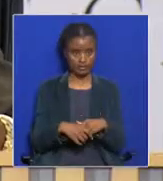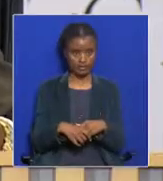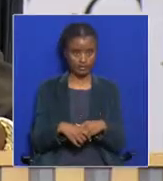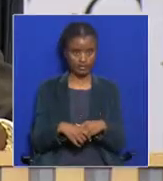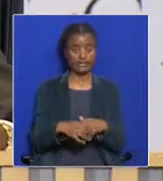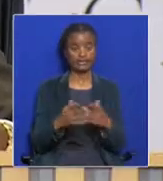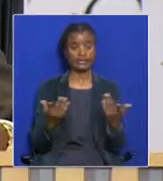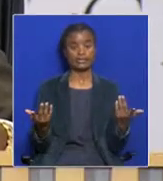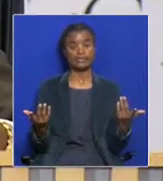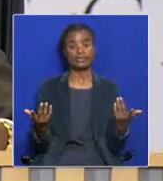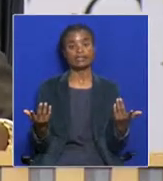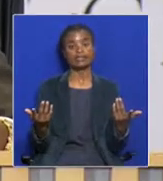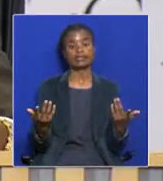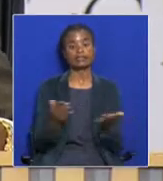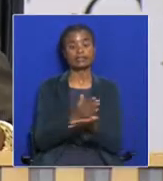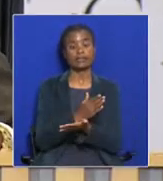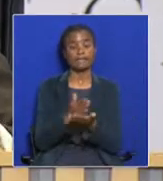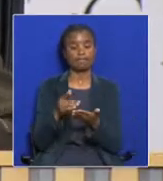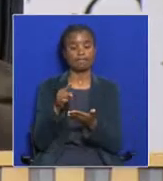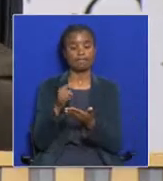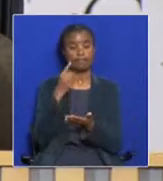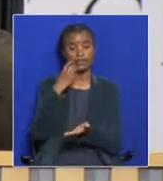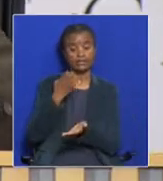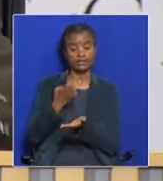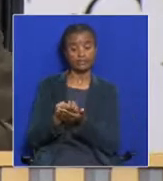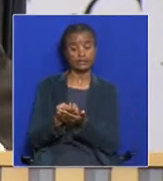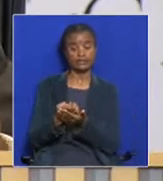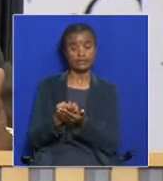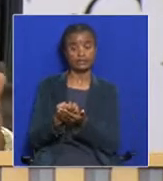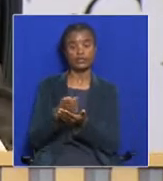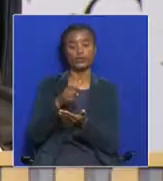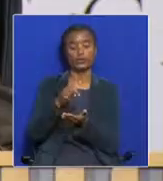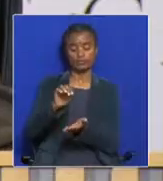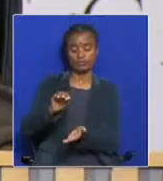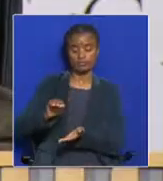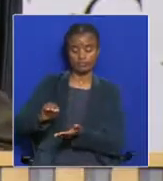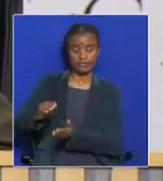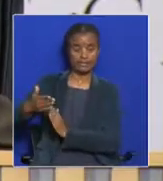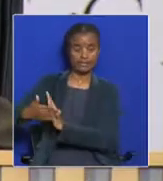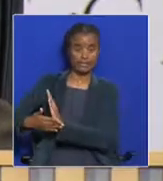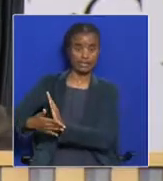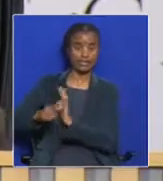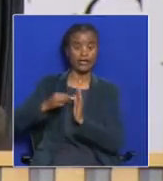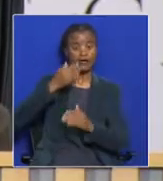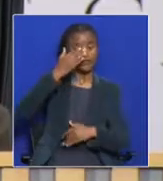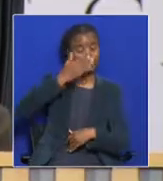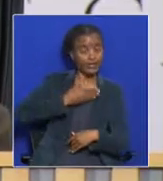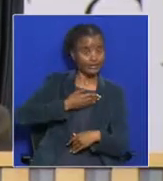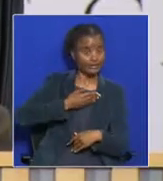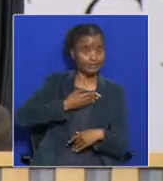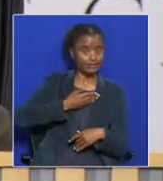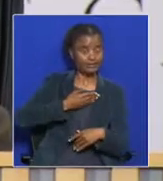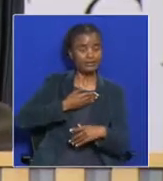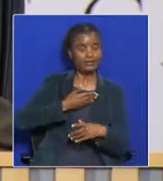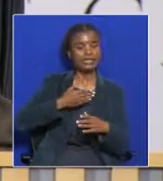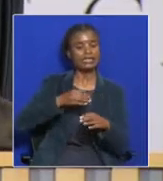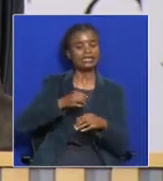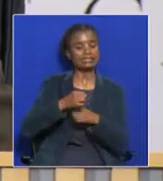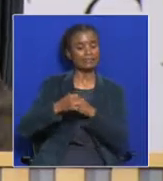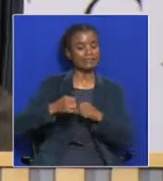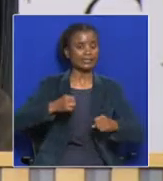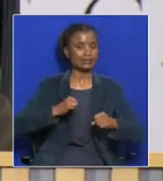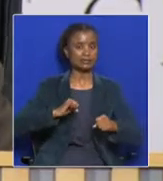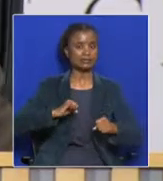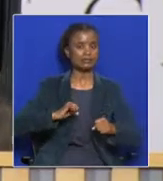exhibits on the side to start processing, there was no space in the front or the sides. I'm just trying to give the Commission an idea of the